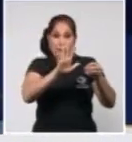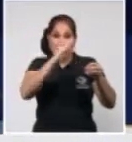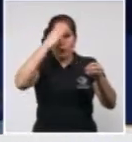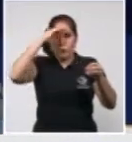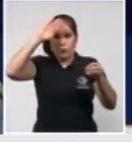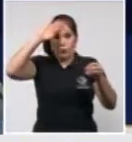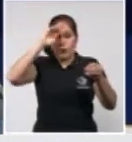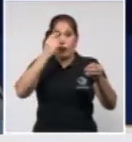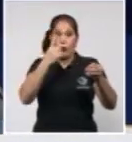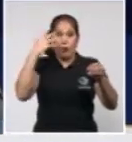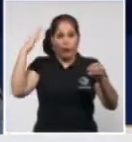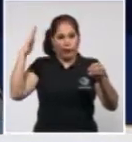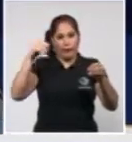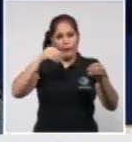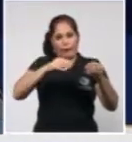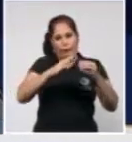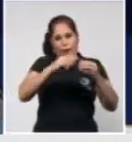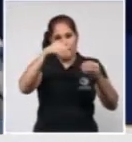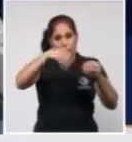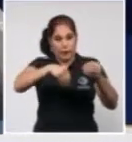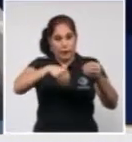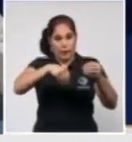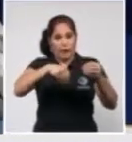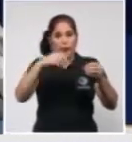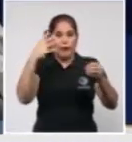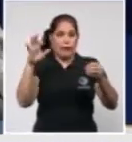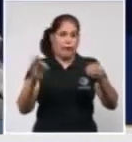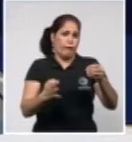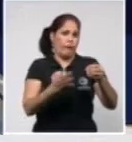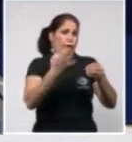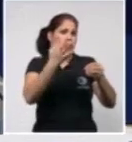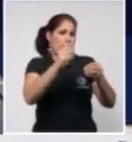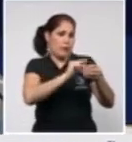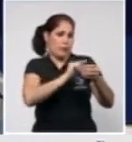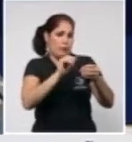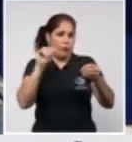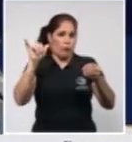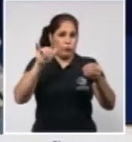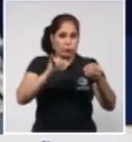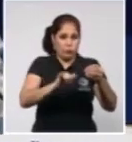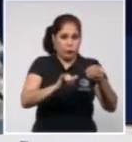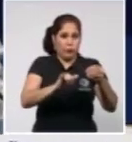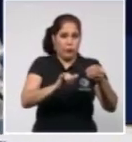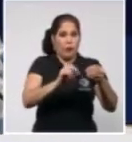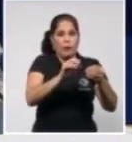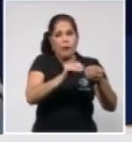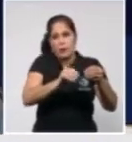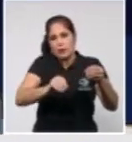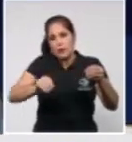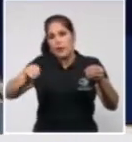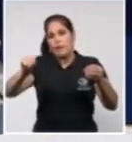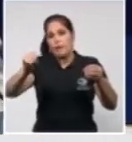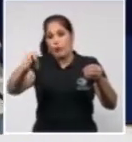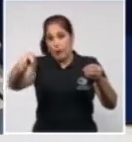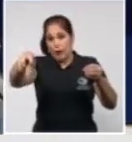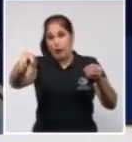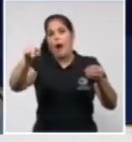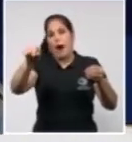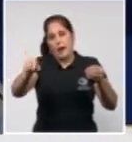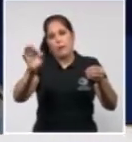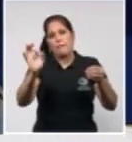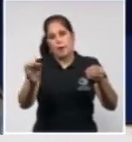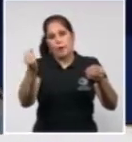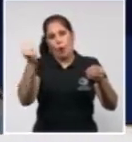from Granma province and the municipality of Haguaní. However, being an imported